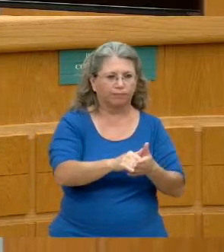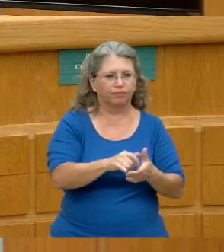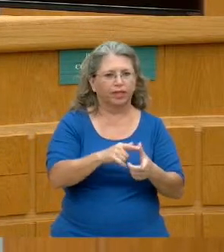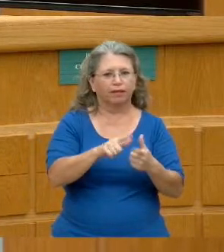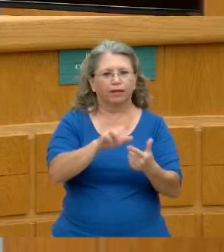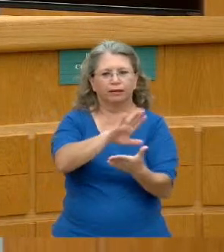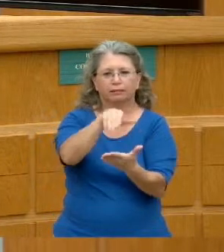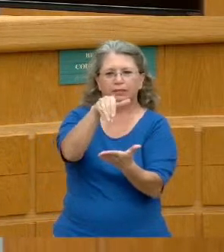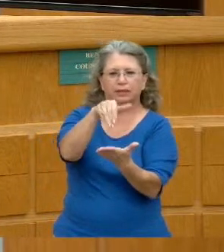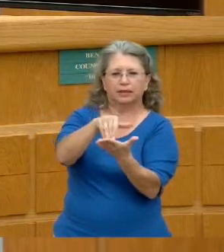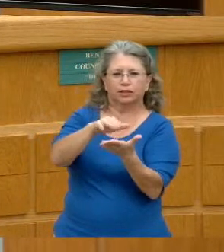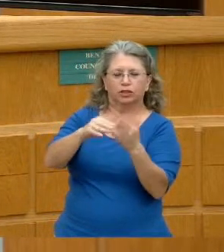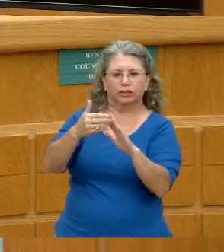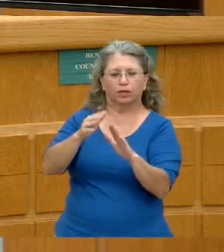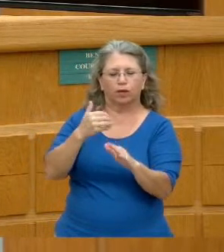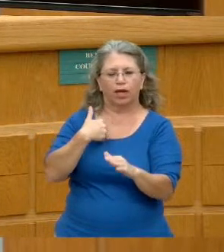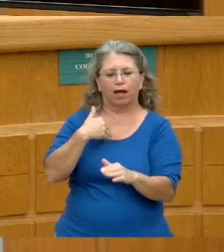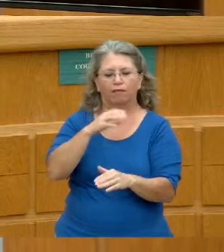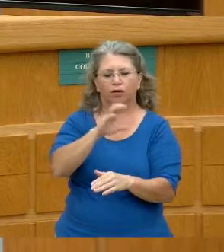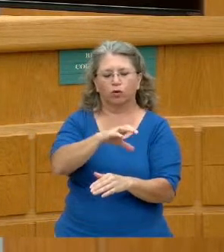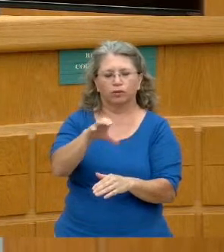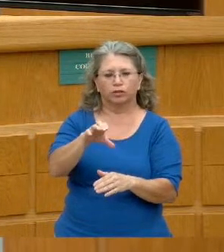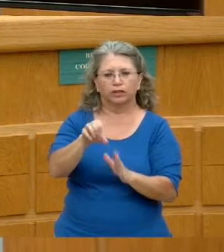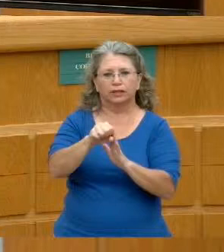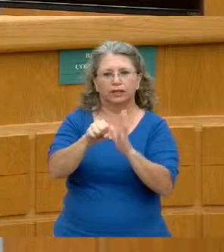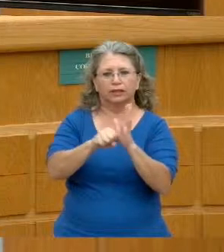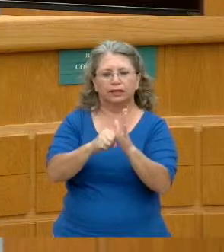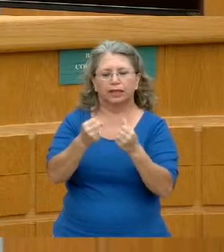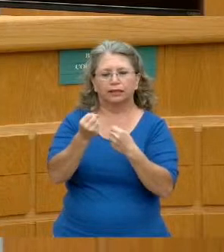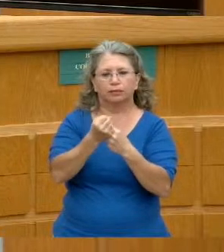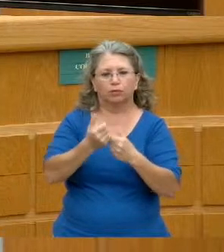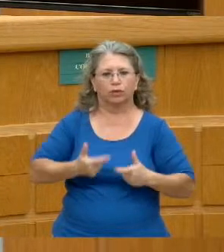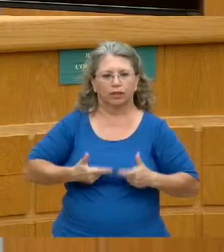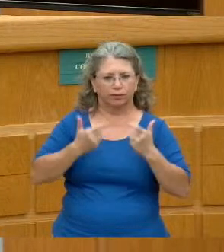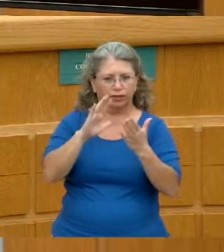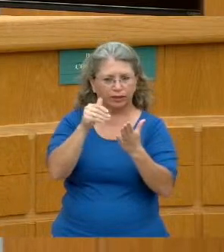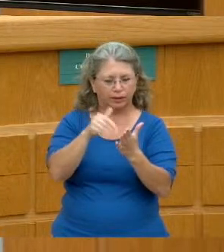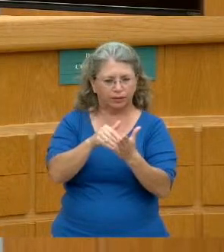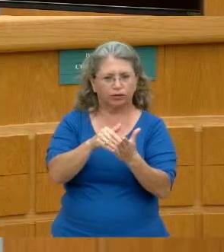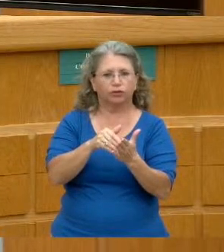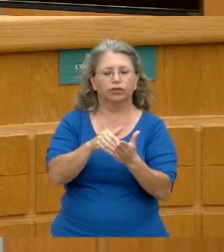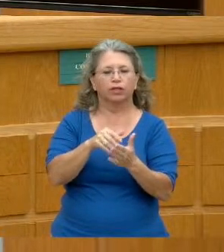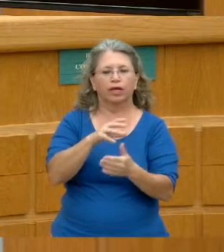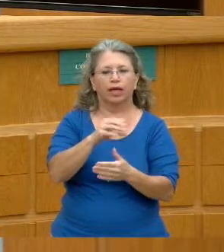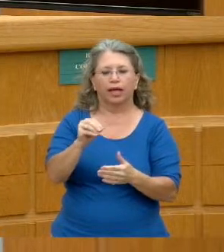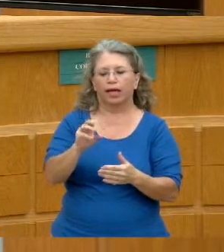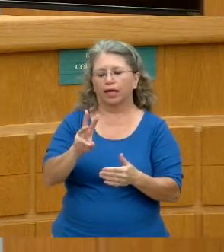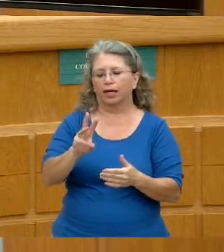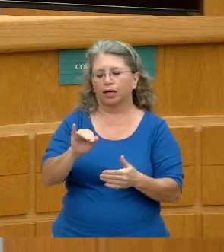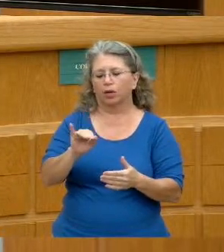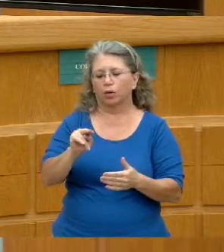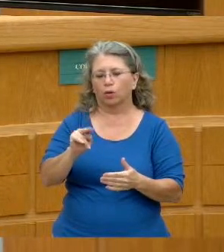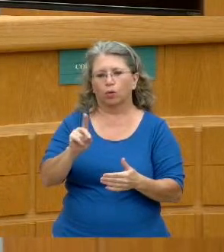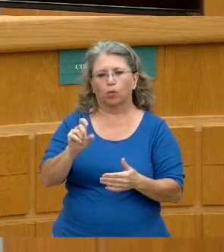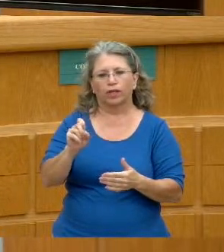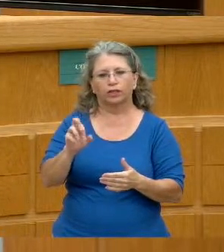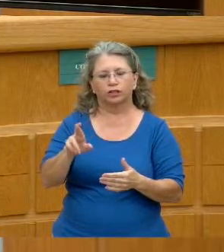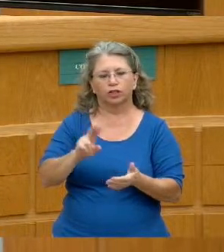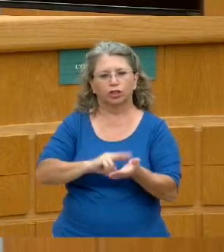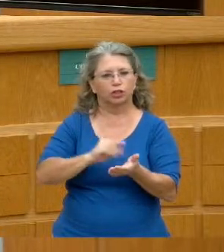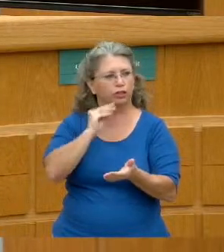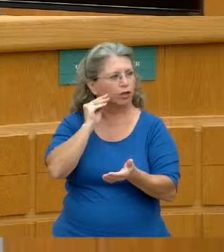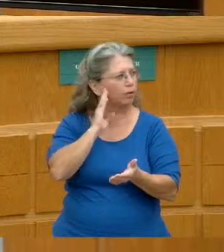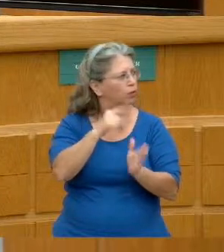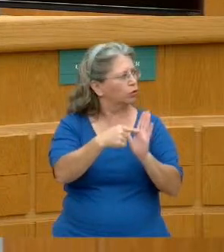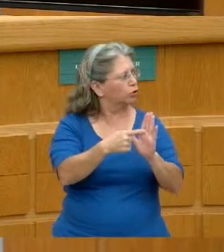2 areas. That's the Corpus Christi State Living Center and the Windsor Nursing Home. So I'm going to point those out to